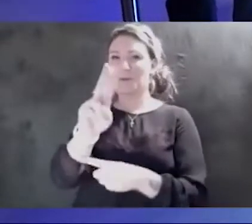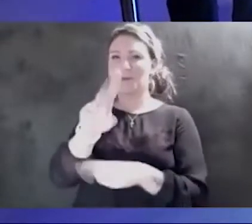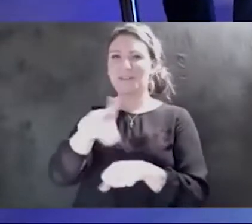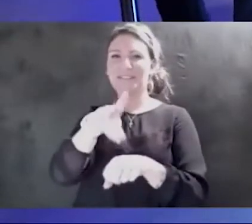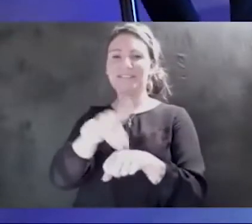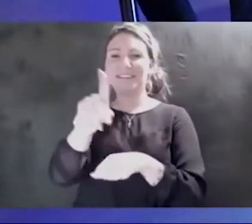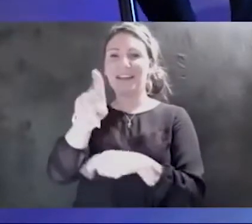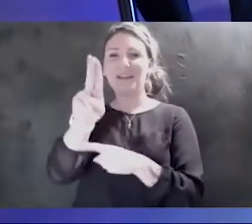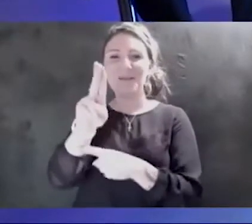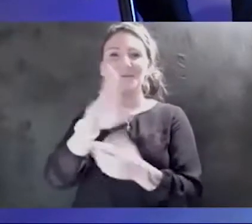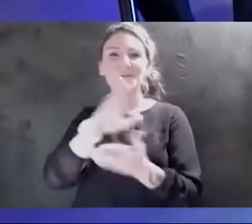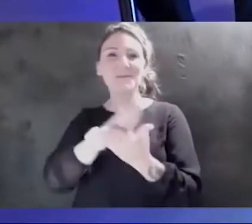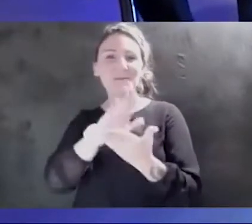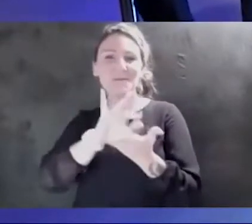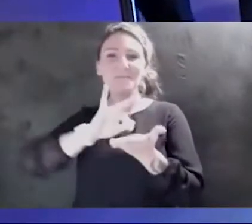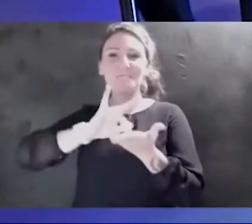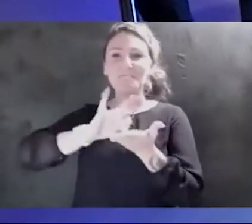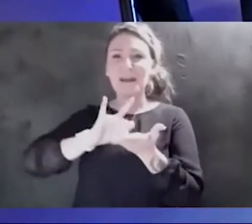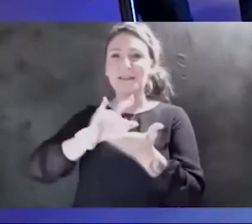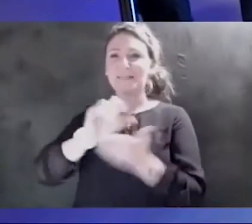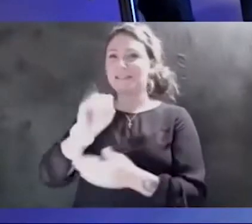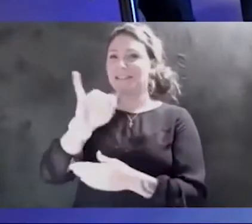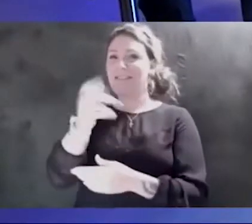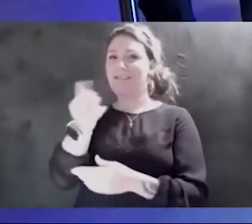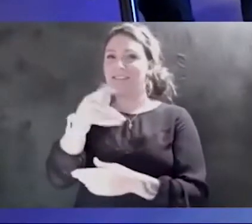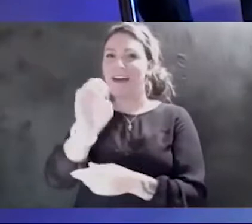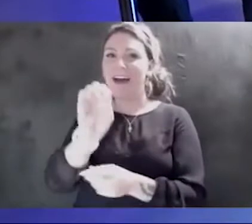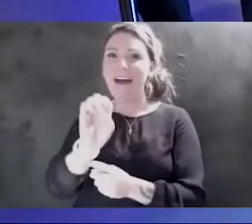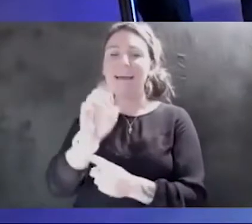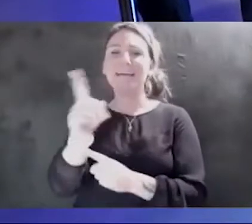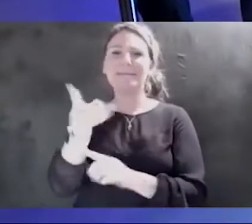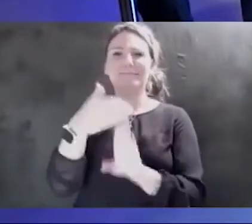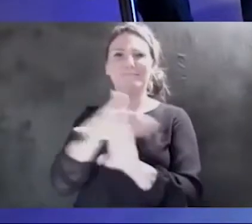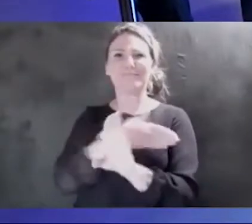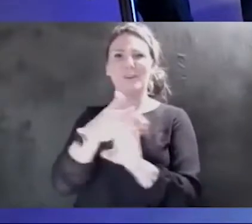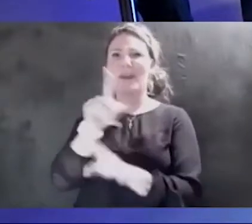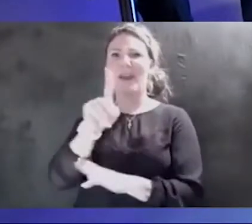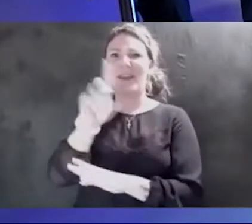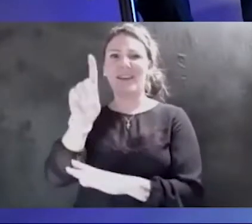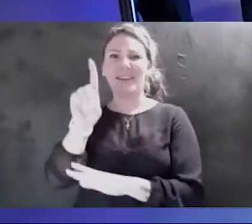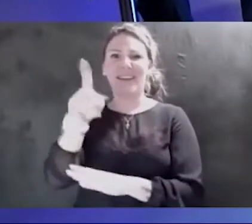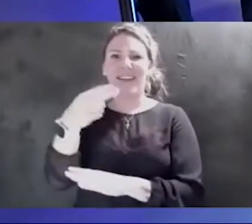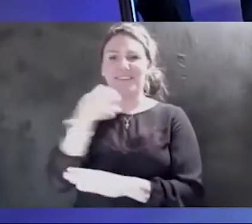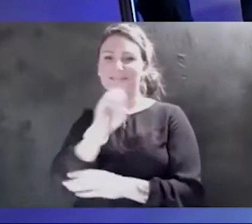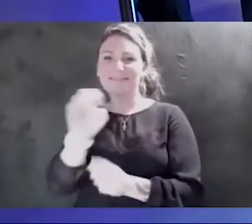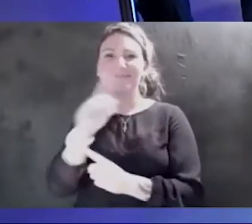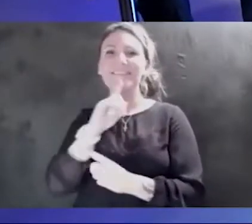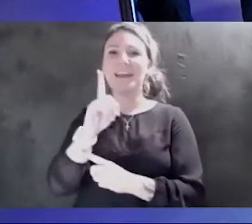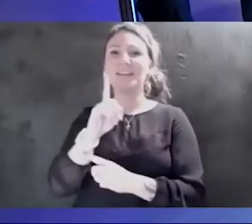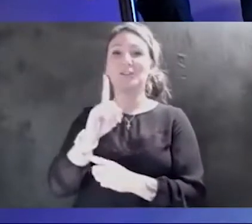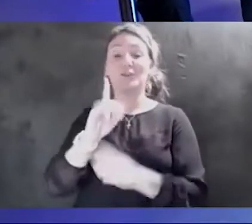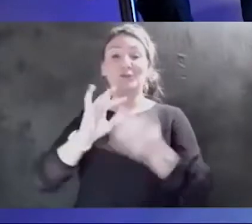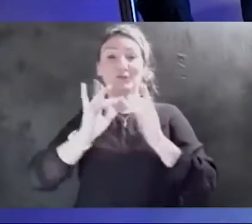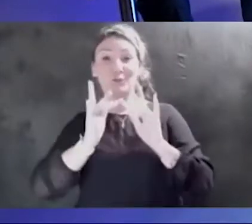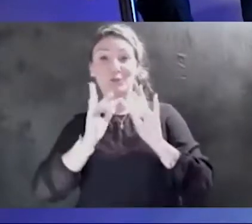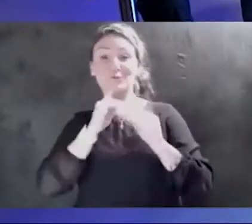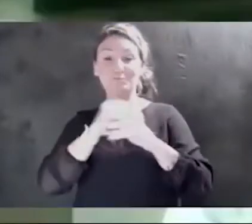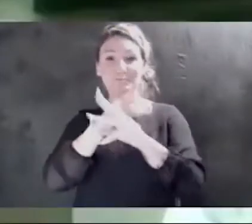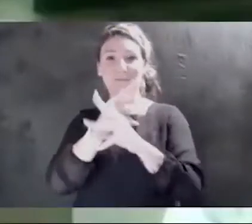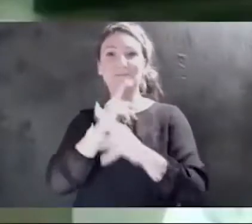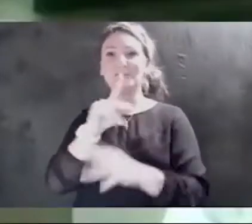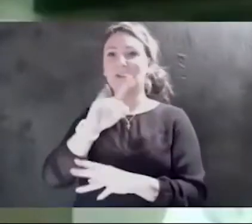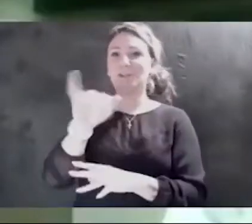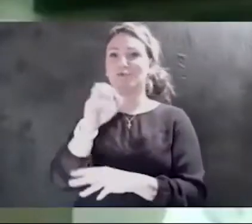Salina, former Secretary of KDHE, and outstanding family medicine doctor. And joining us virtually is Jodi Schmidt, the Executive Director of